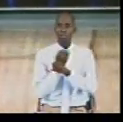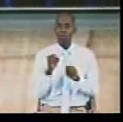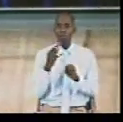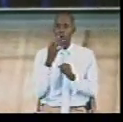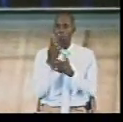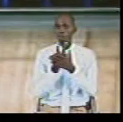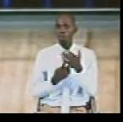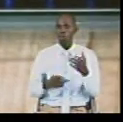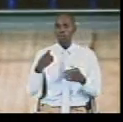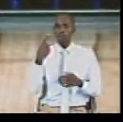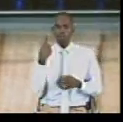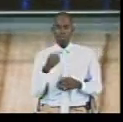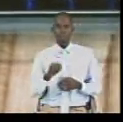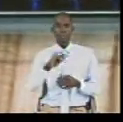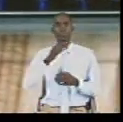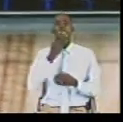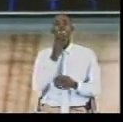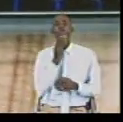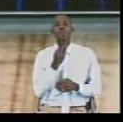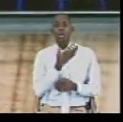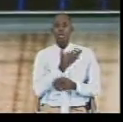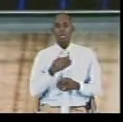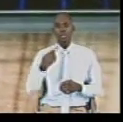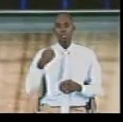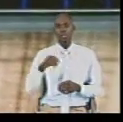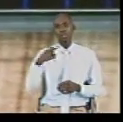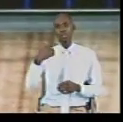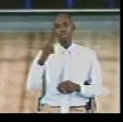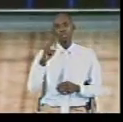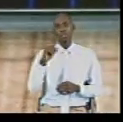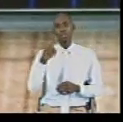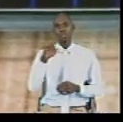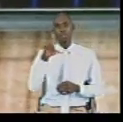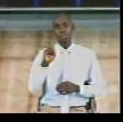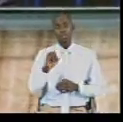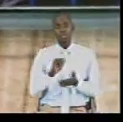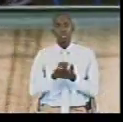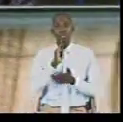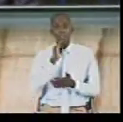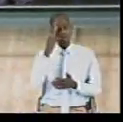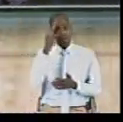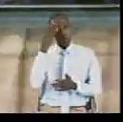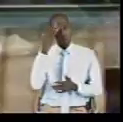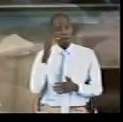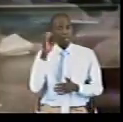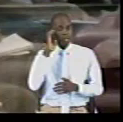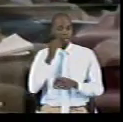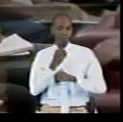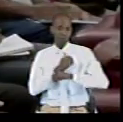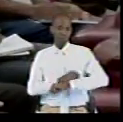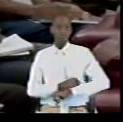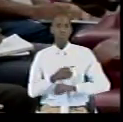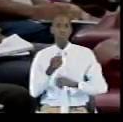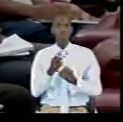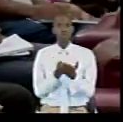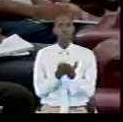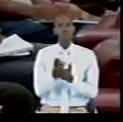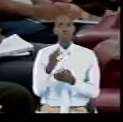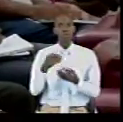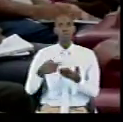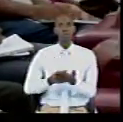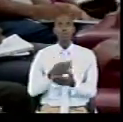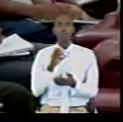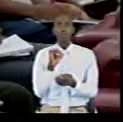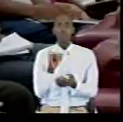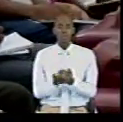to defend the truth of the gospel, preserve the truth of the gospel, so that this gospel